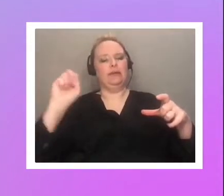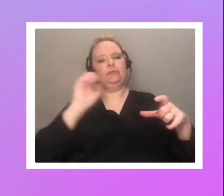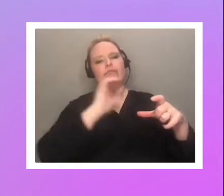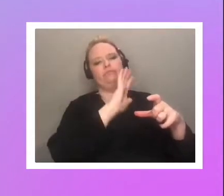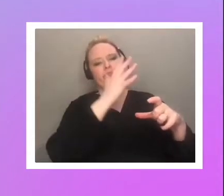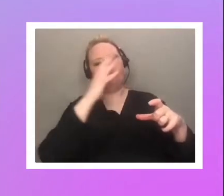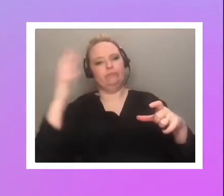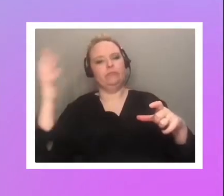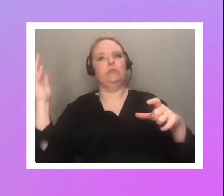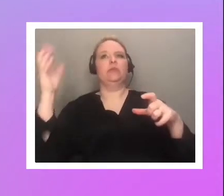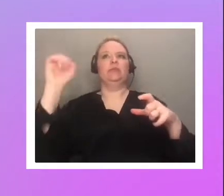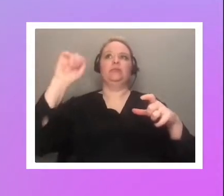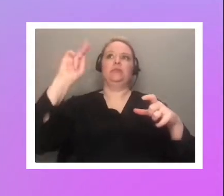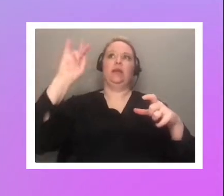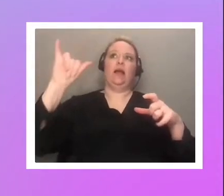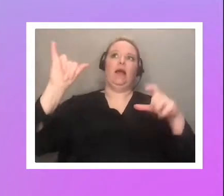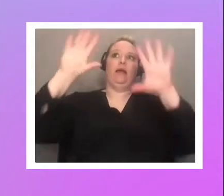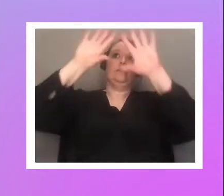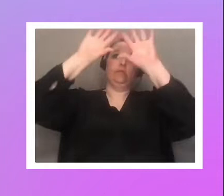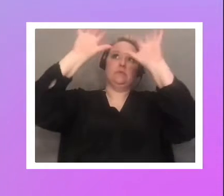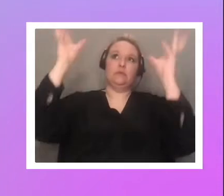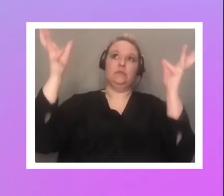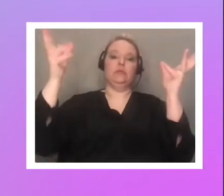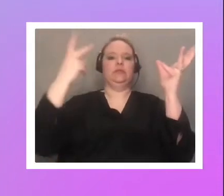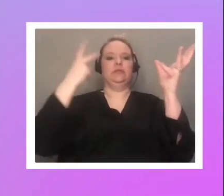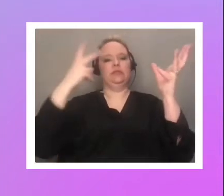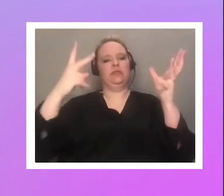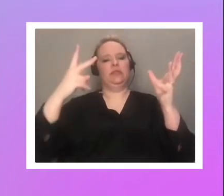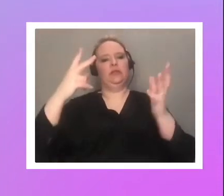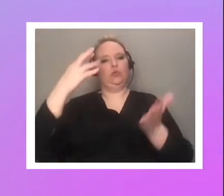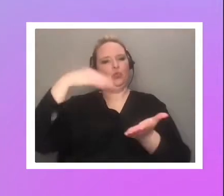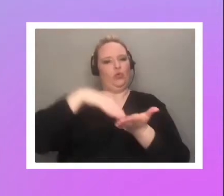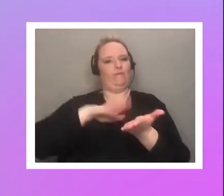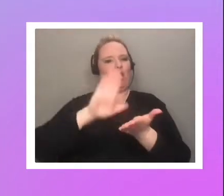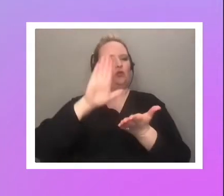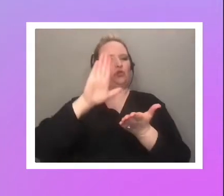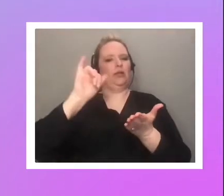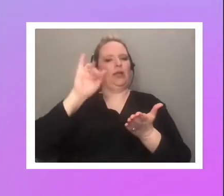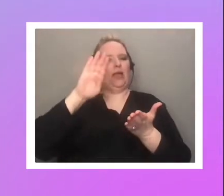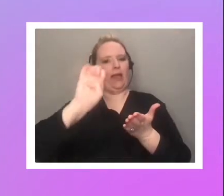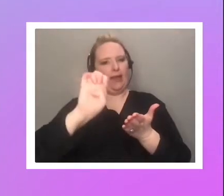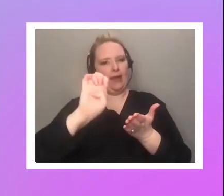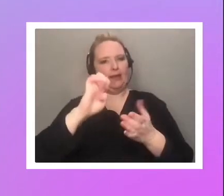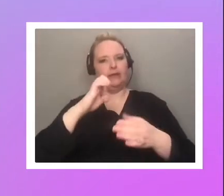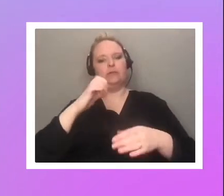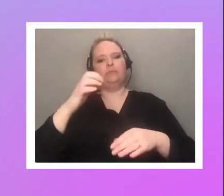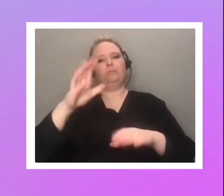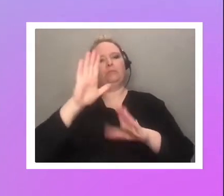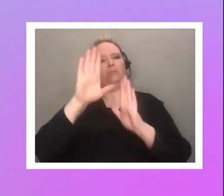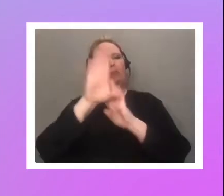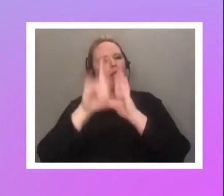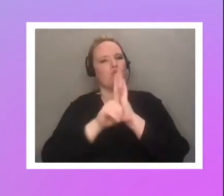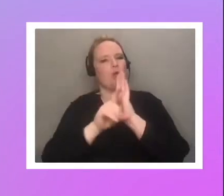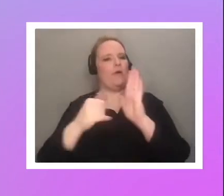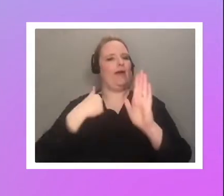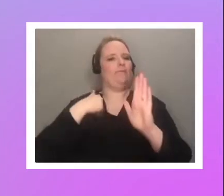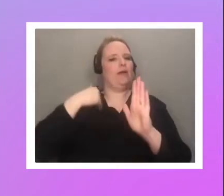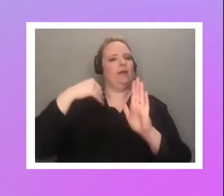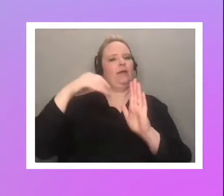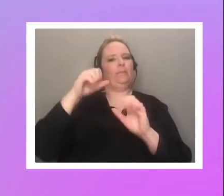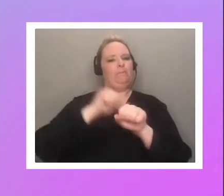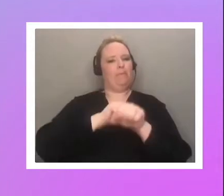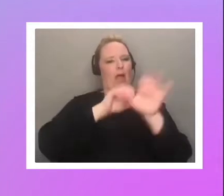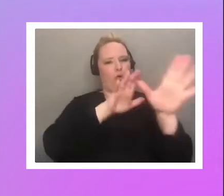large sky, reflection of the trees in the lake, and also mountains in the background. If you're doing a good job